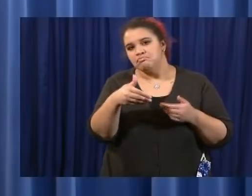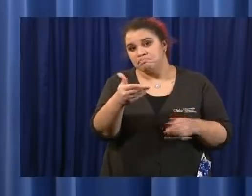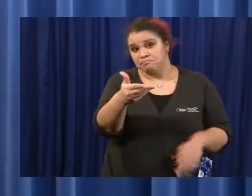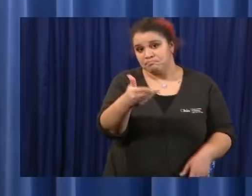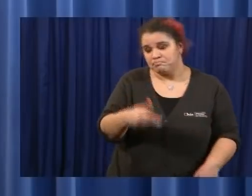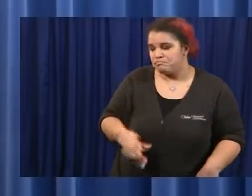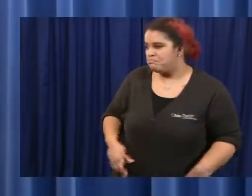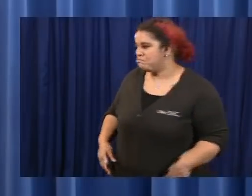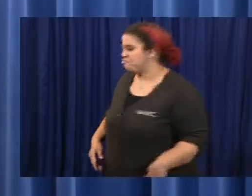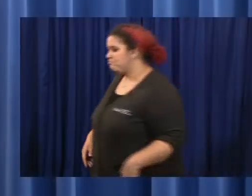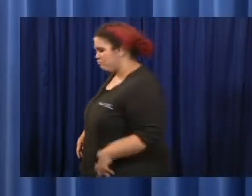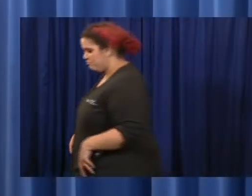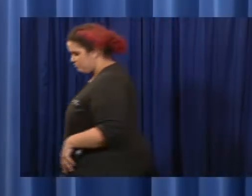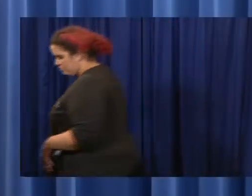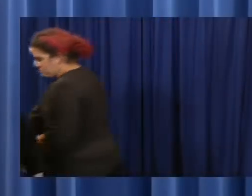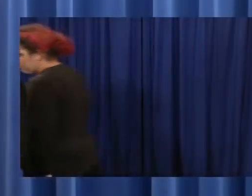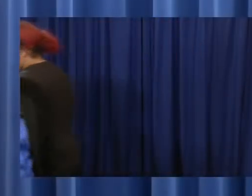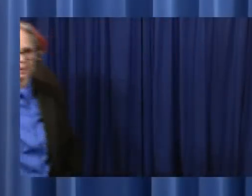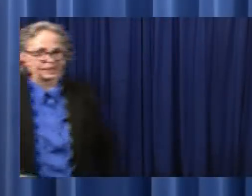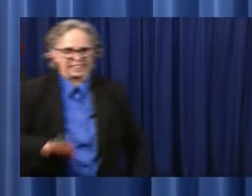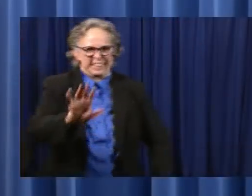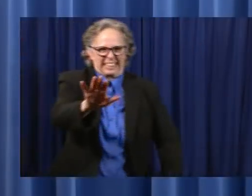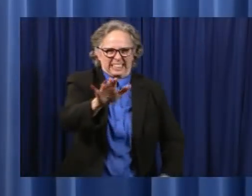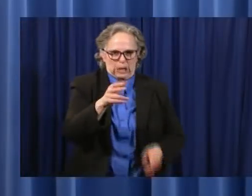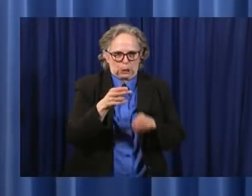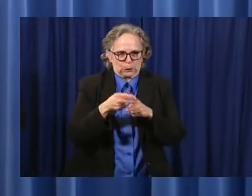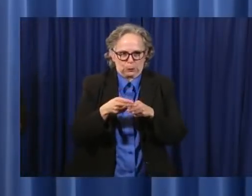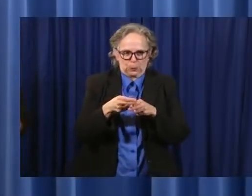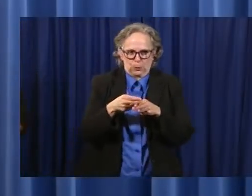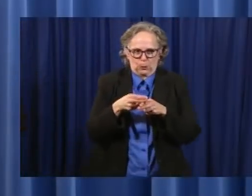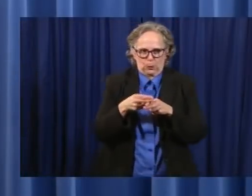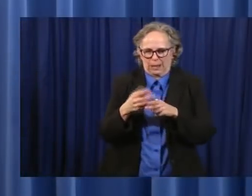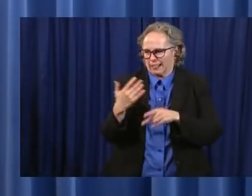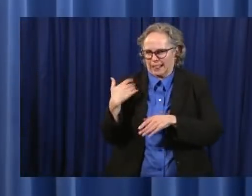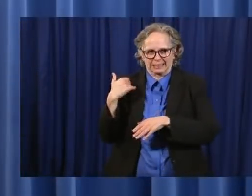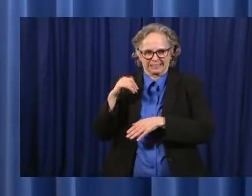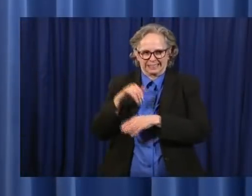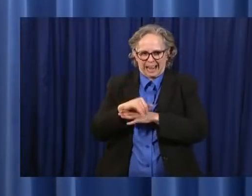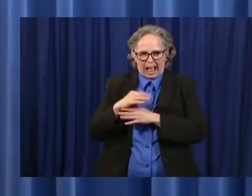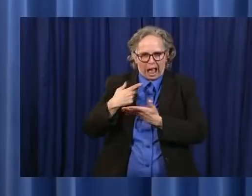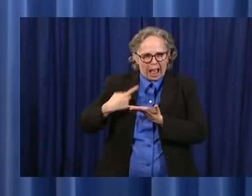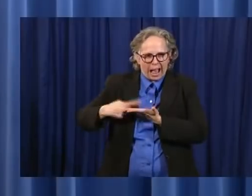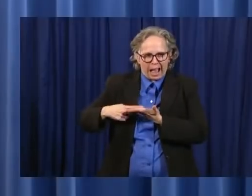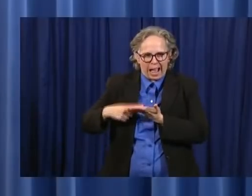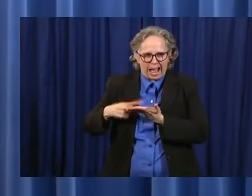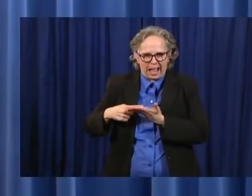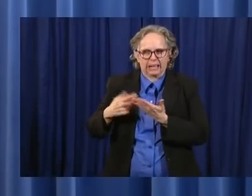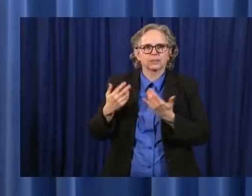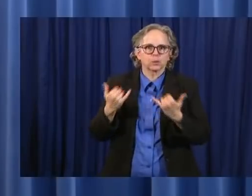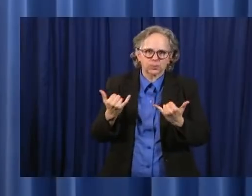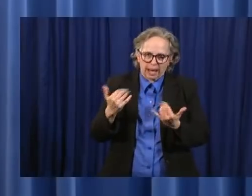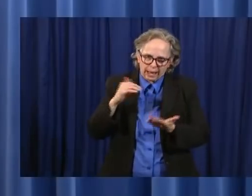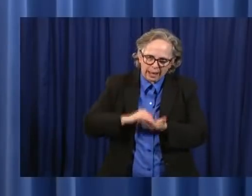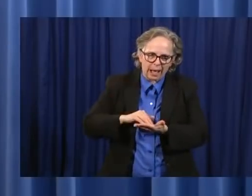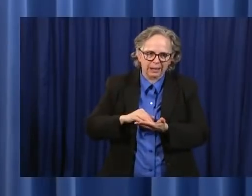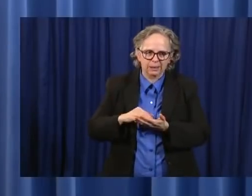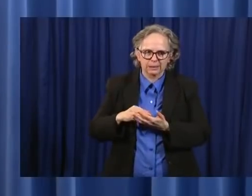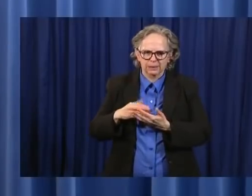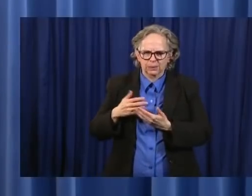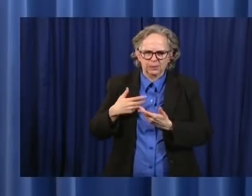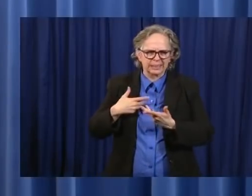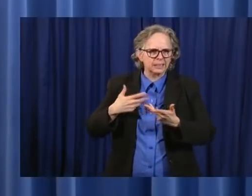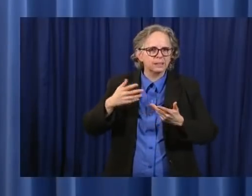We'll be doing that very soon. Had discussions last night, had discussions today. We're consulting with the General Assembly. General